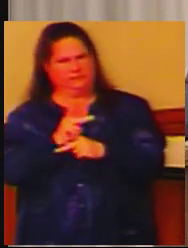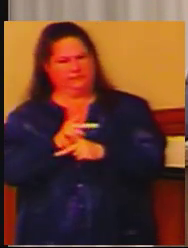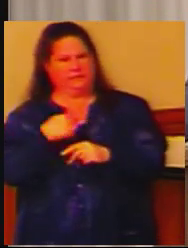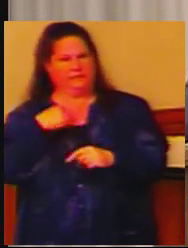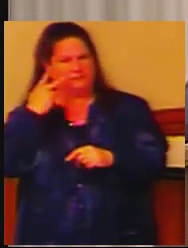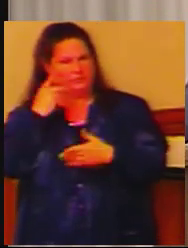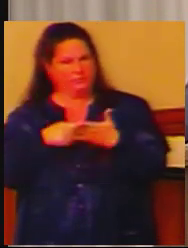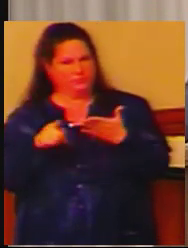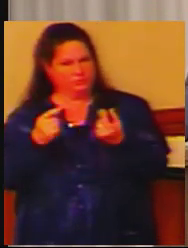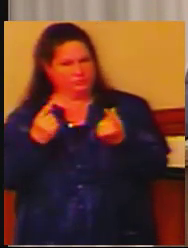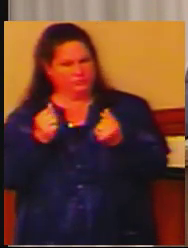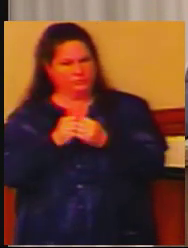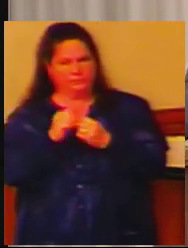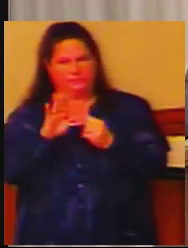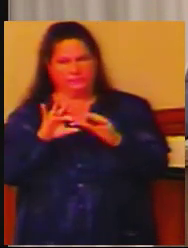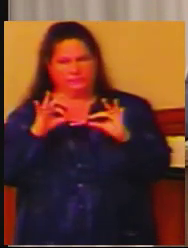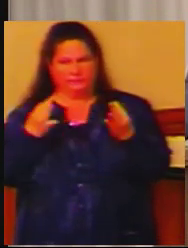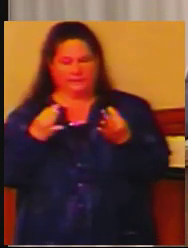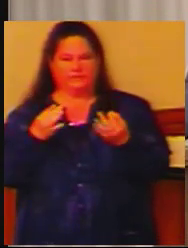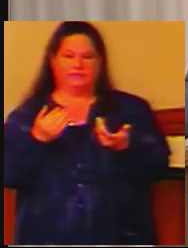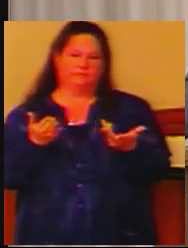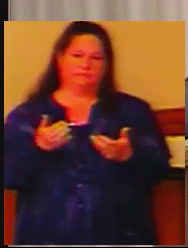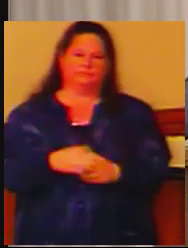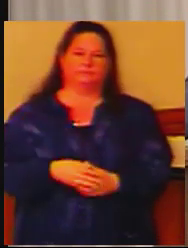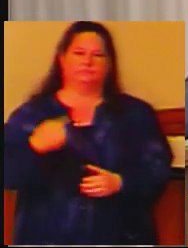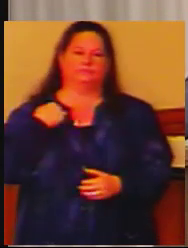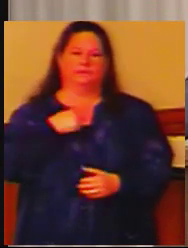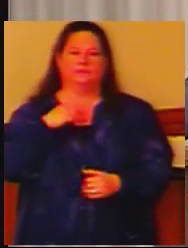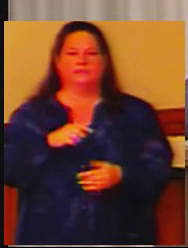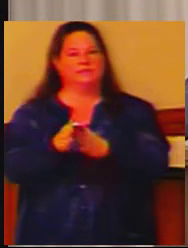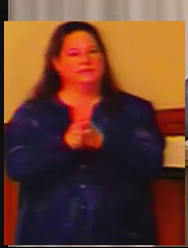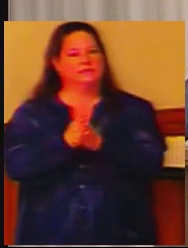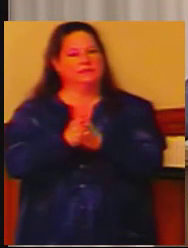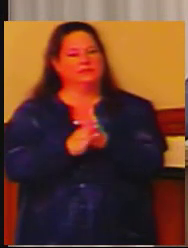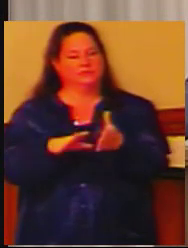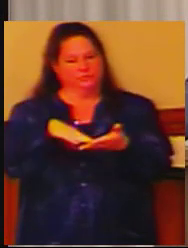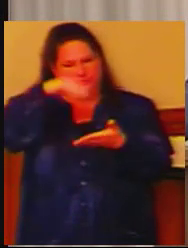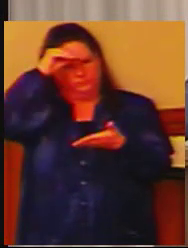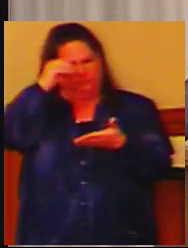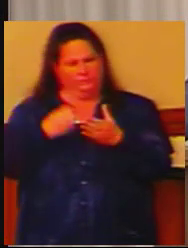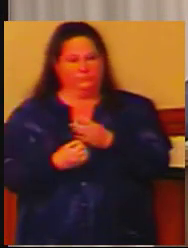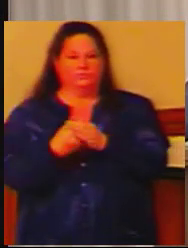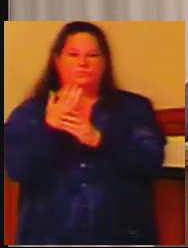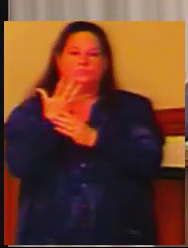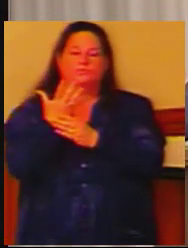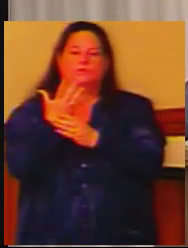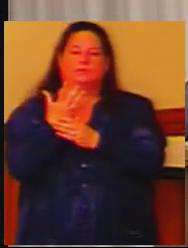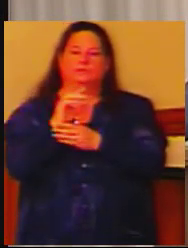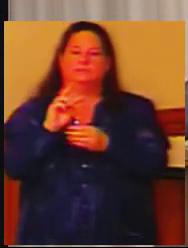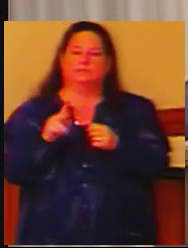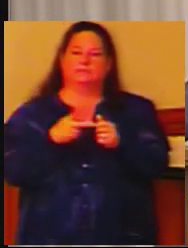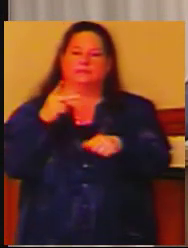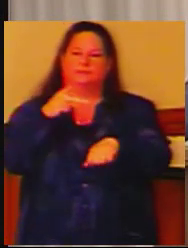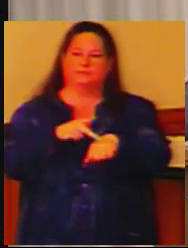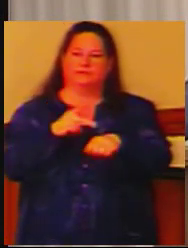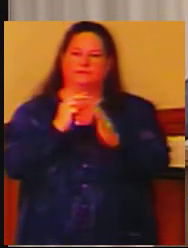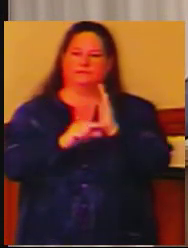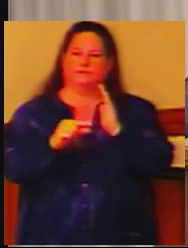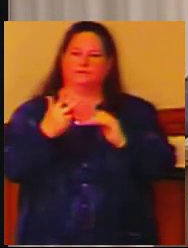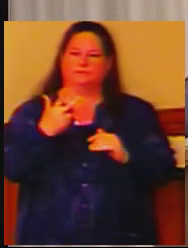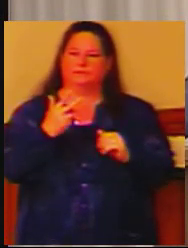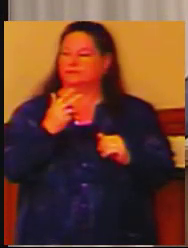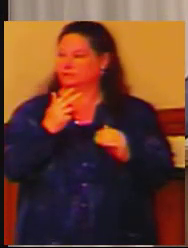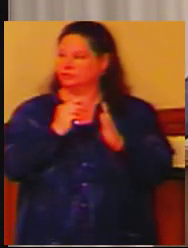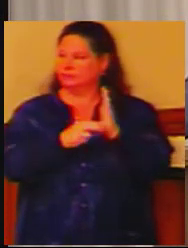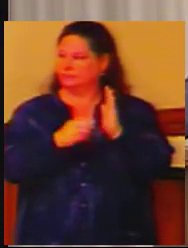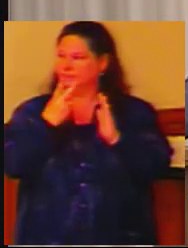family. We need an eagerness to learn and to grow. In 2 Peter 3:18, it